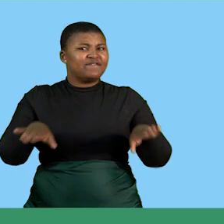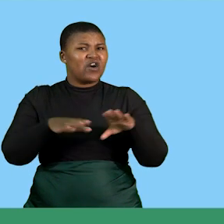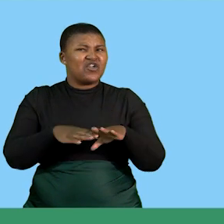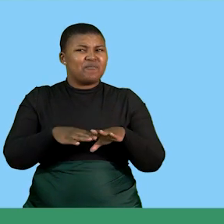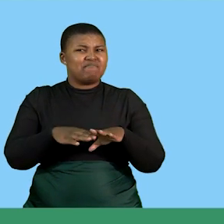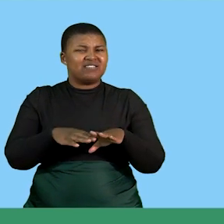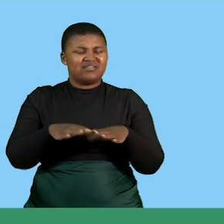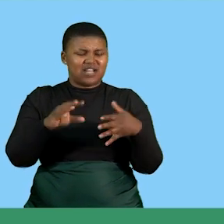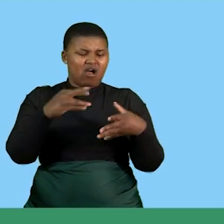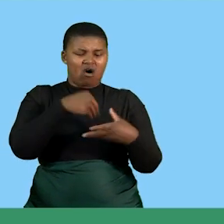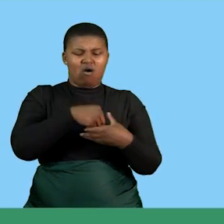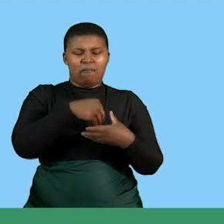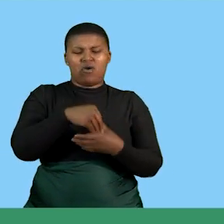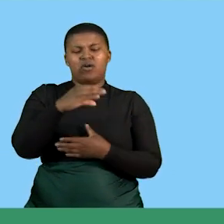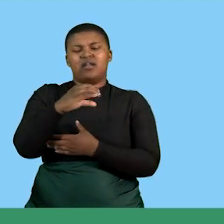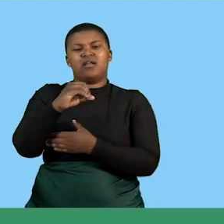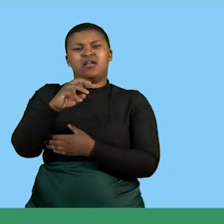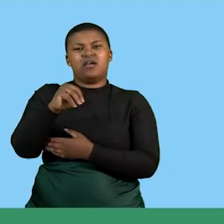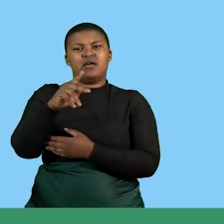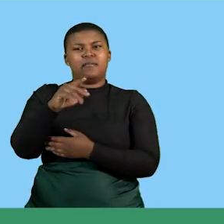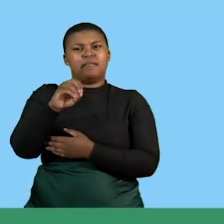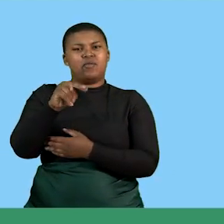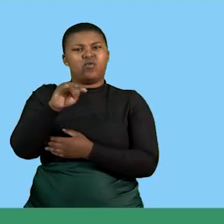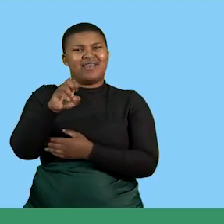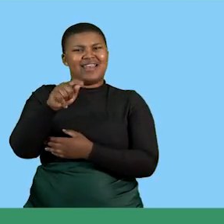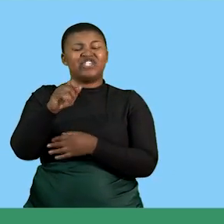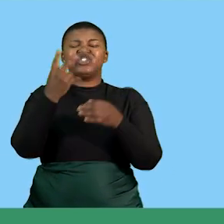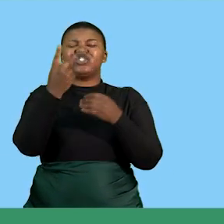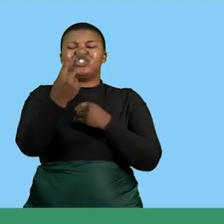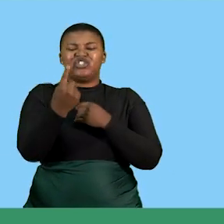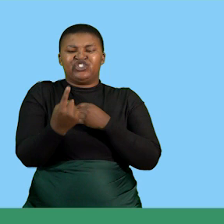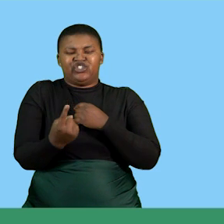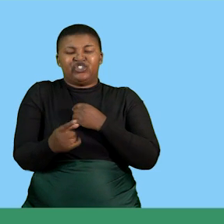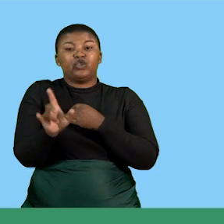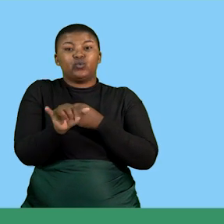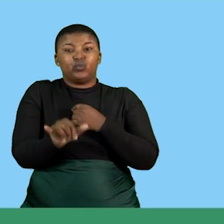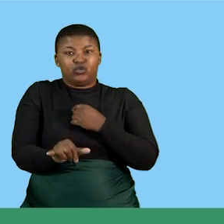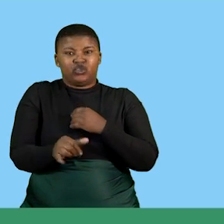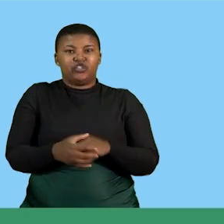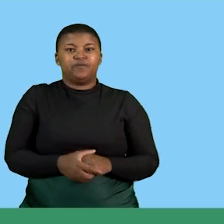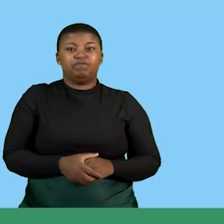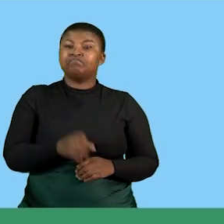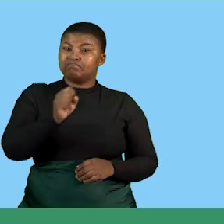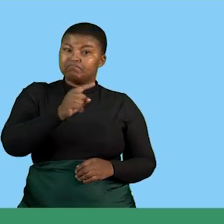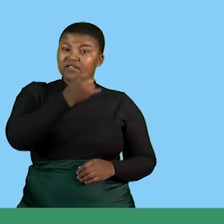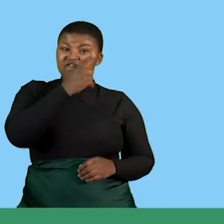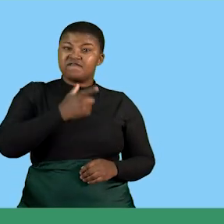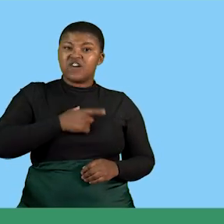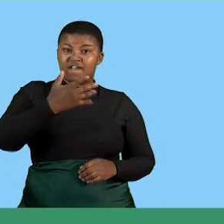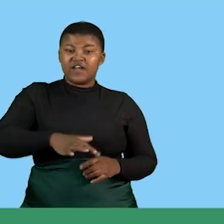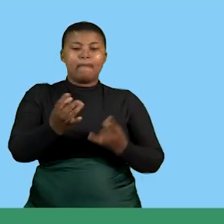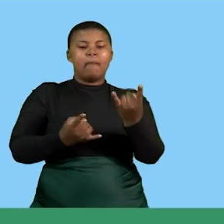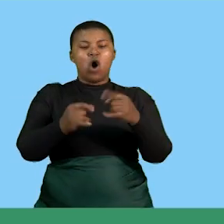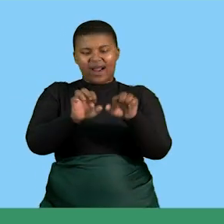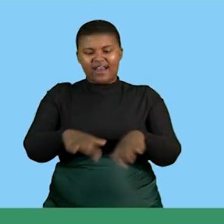environment component described by each of the following statements. So they specify, they tell us it's the market environment,